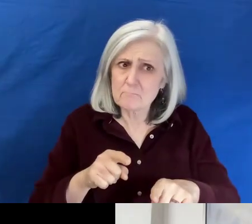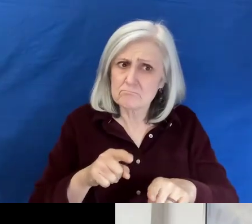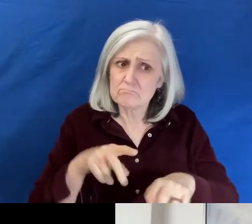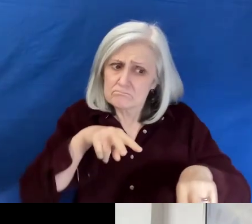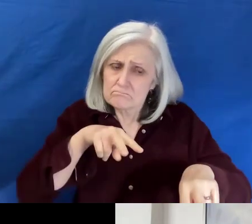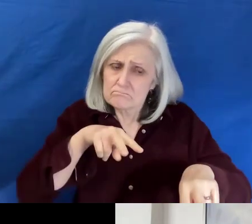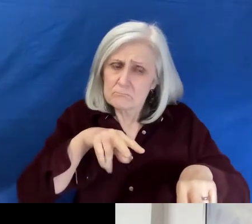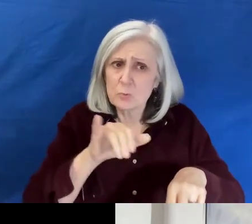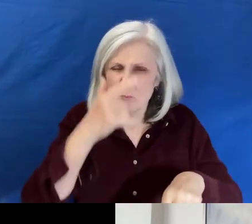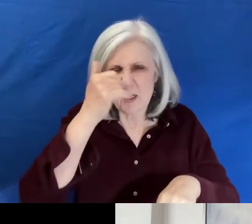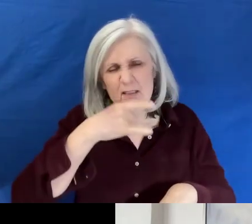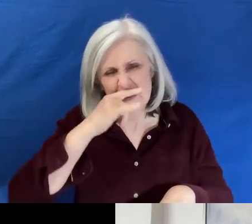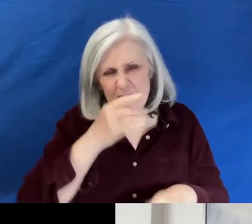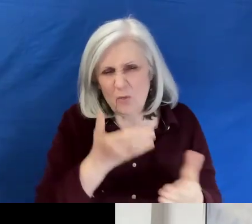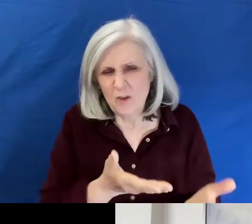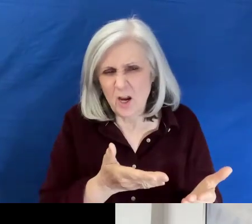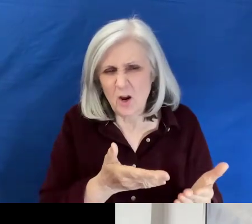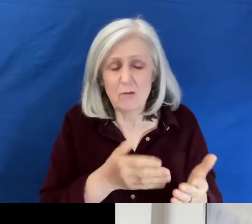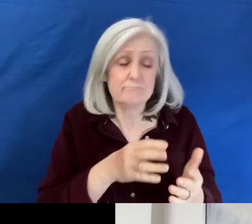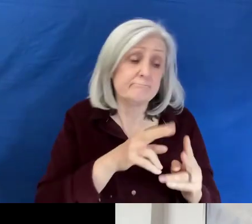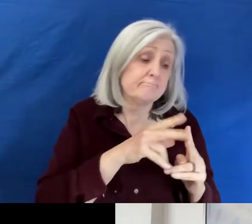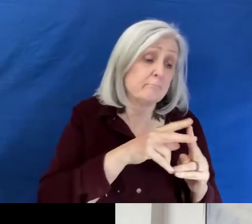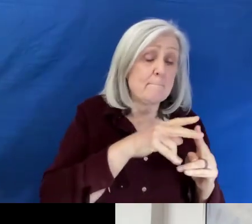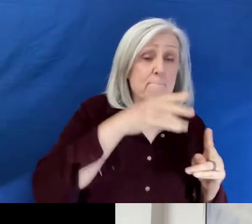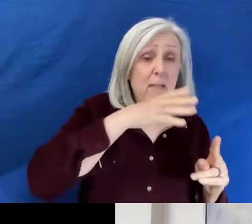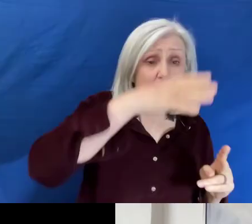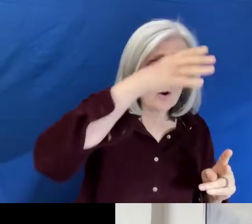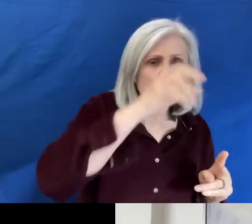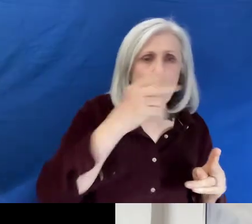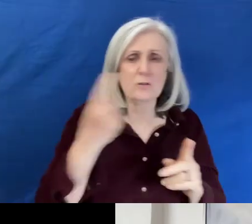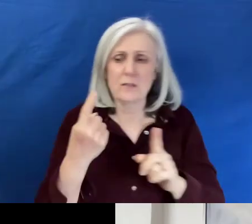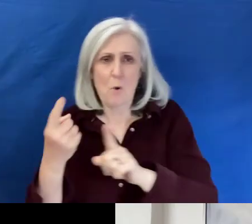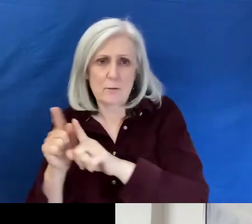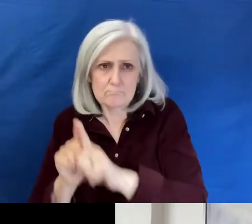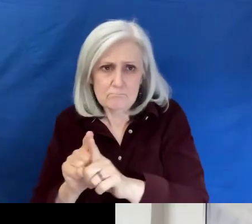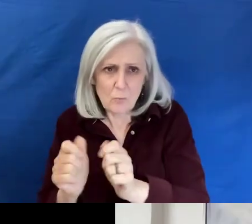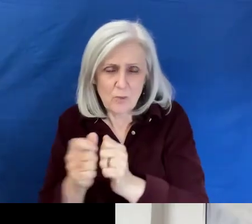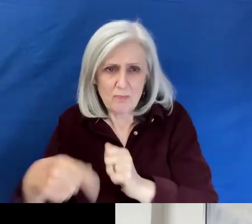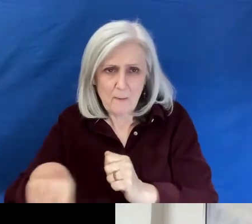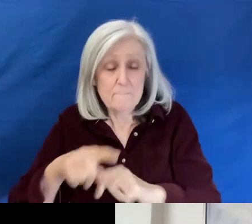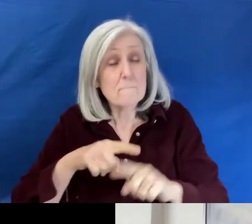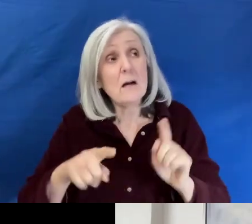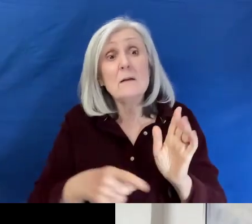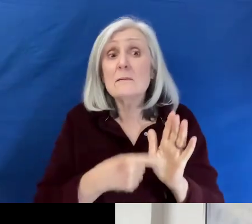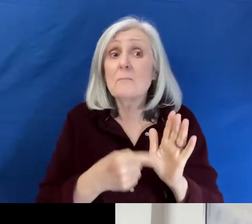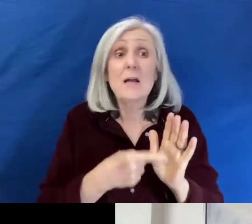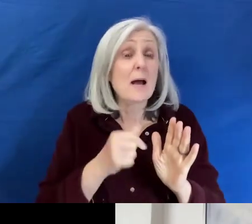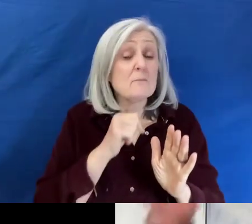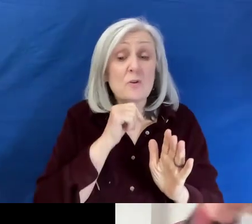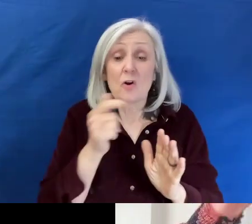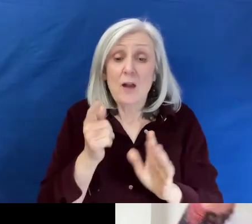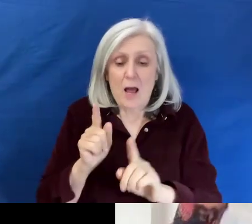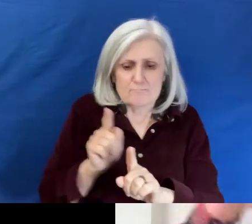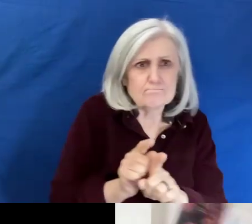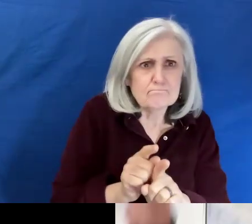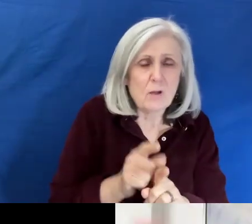the kids are there. They have either parents or a representative. And but a lot of times they're not necessarily right on set. They'll